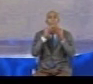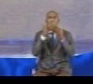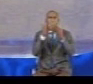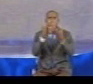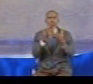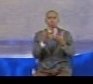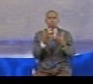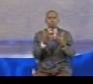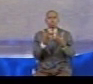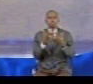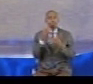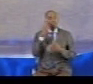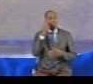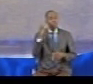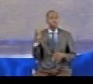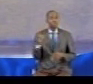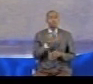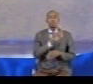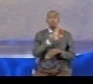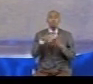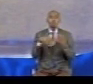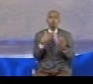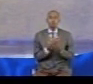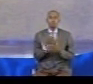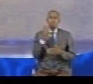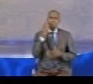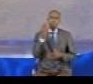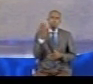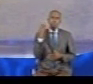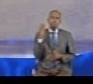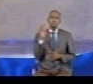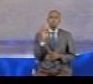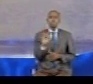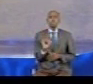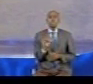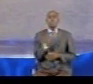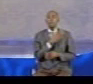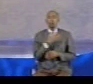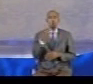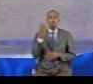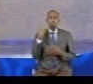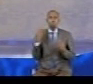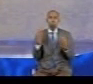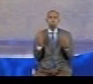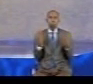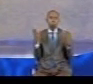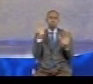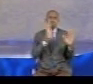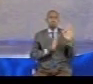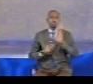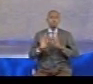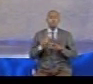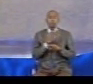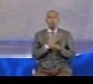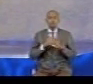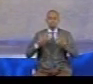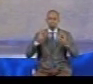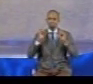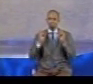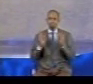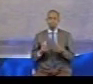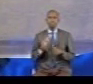for they all saw him, and they were troubled. And immediately he